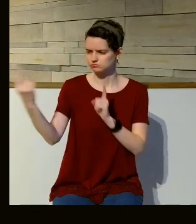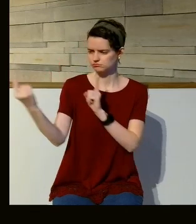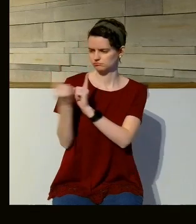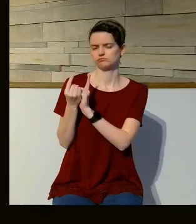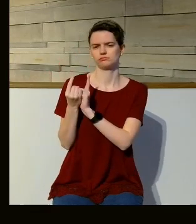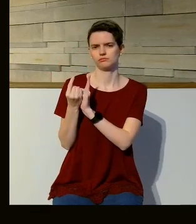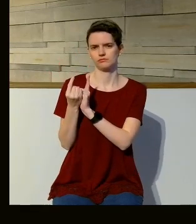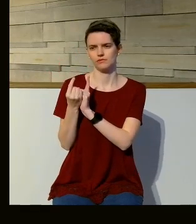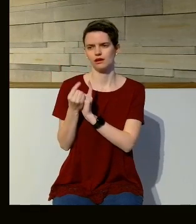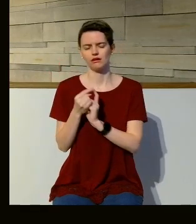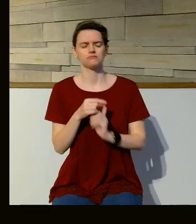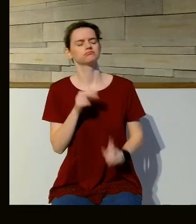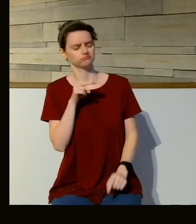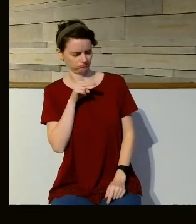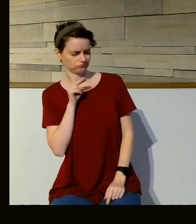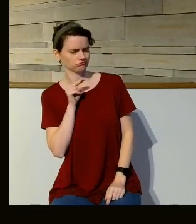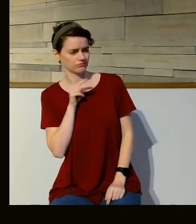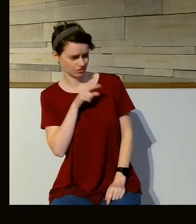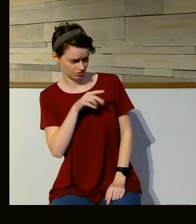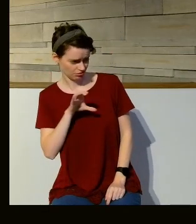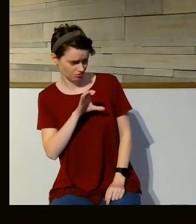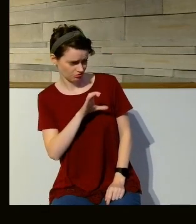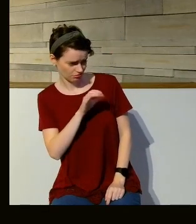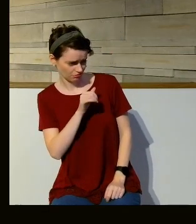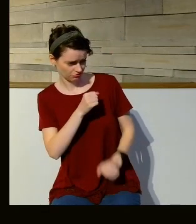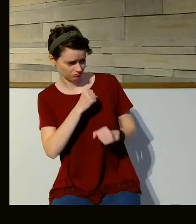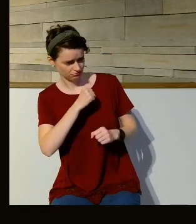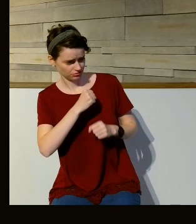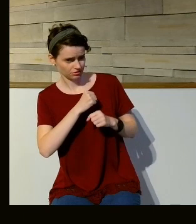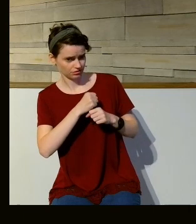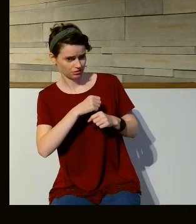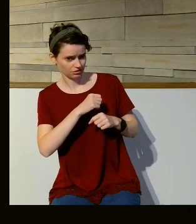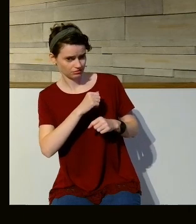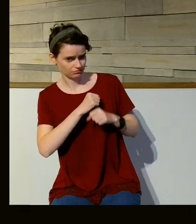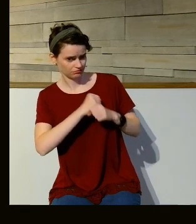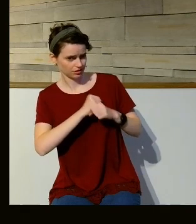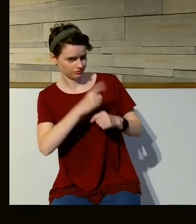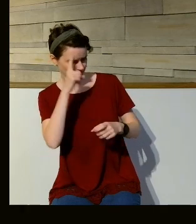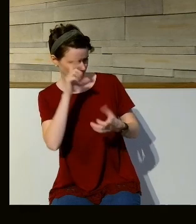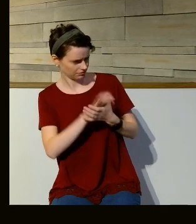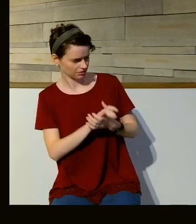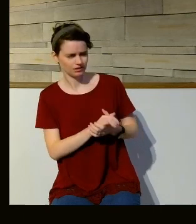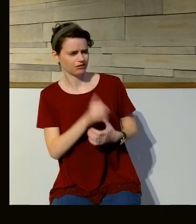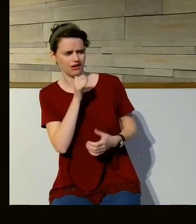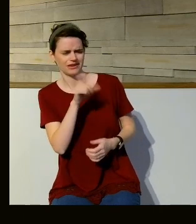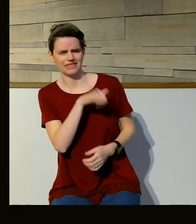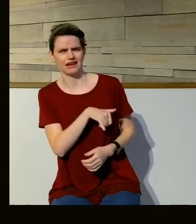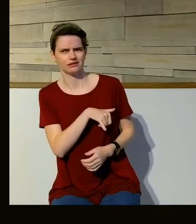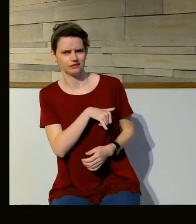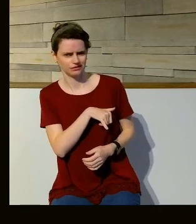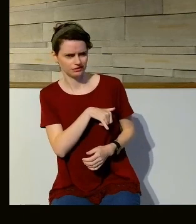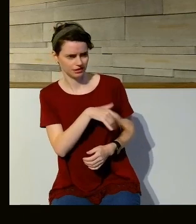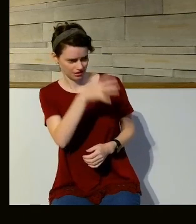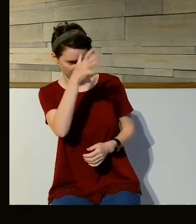of, sort of a patronizing way. And he said, so you do apologetics. He says, well, you know, we don't really need that because you know what they say,